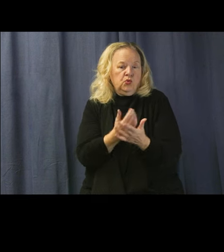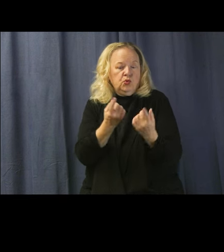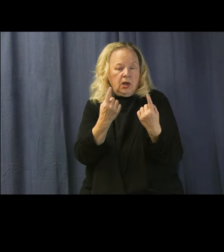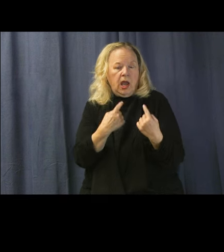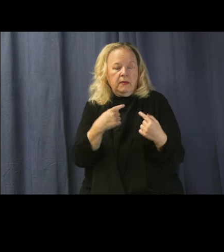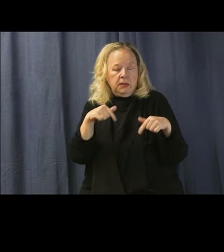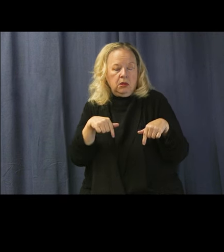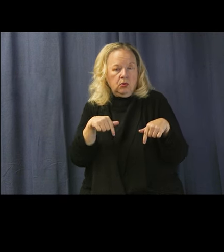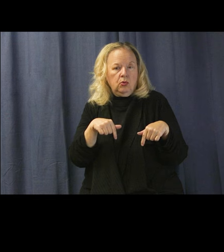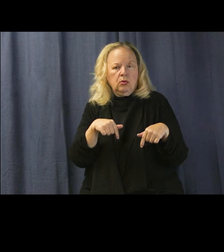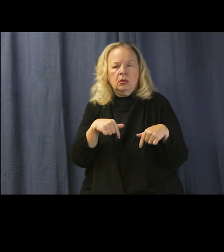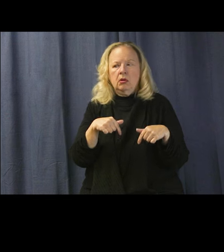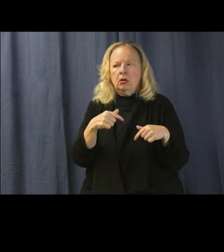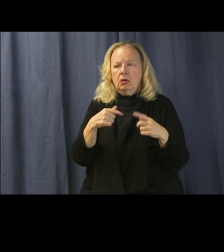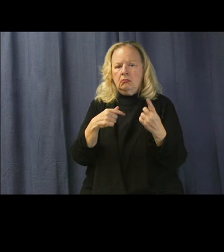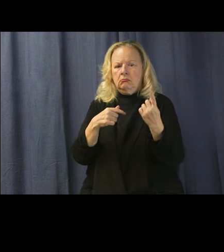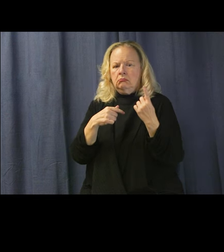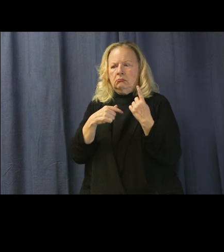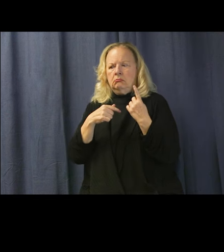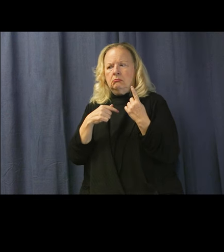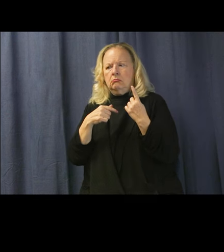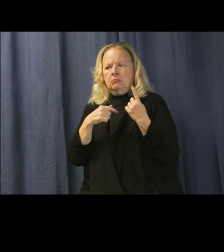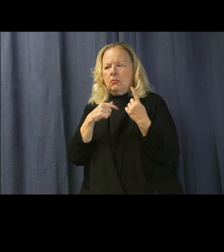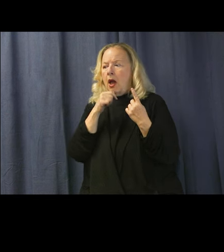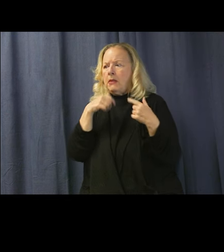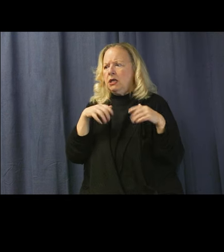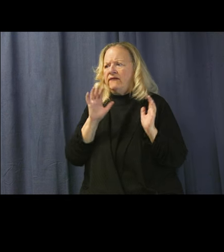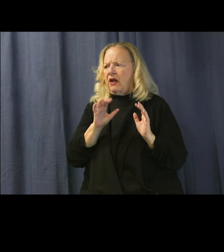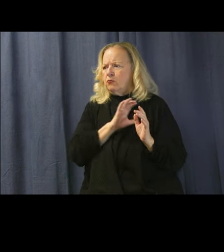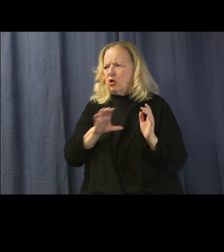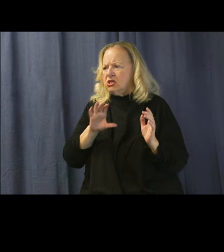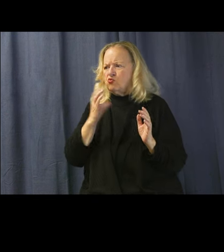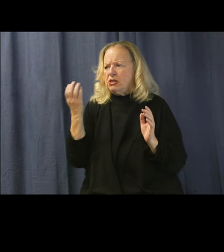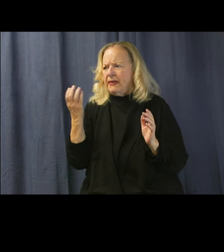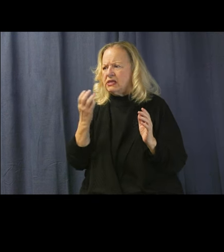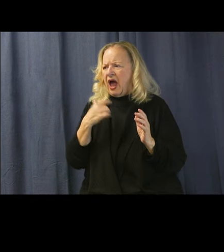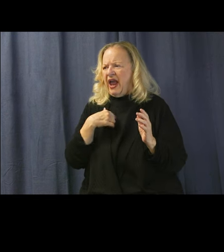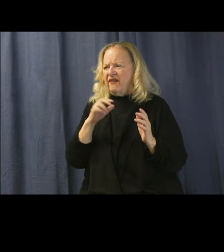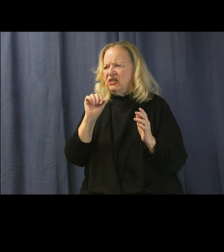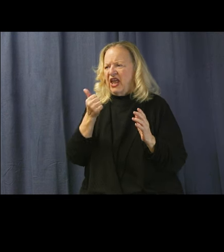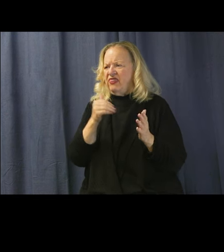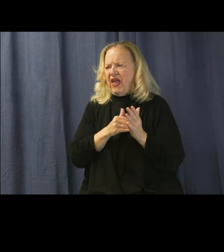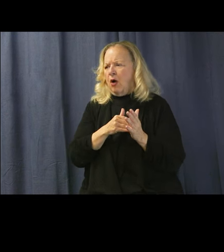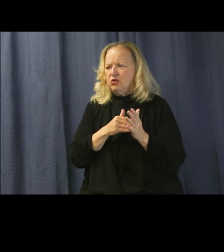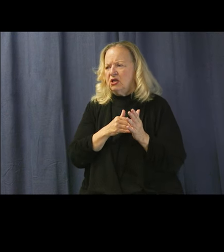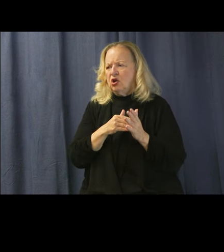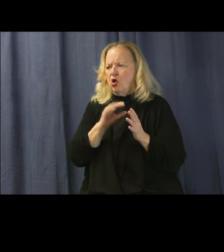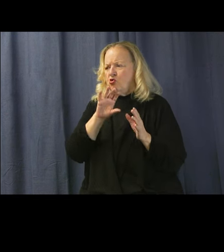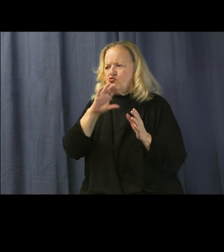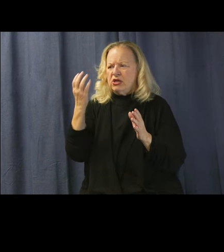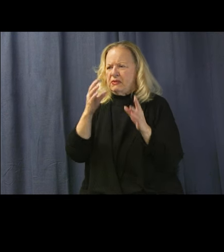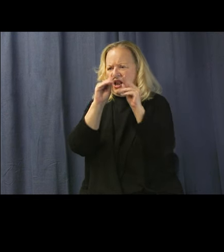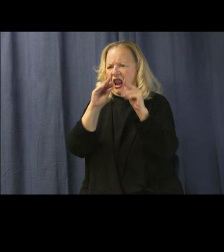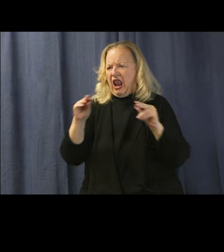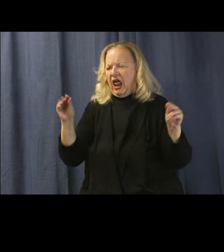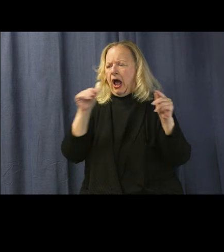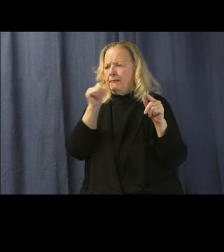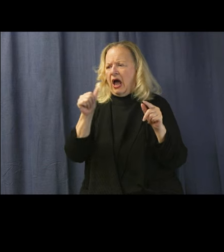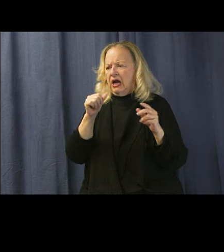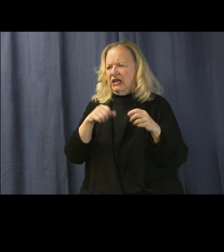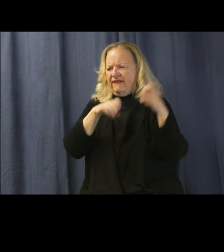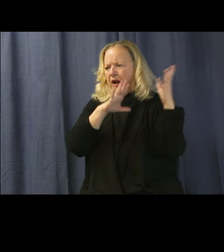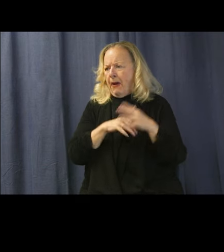this. And the first thing they said to me is, we're not giving up Christmas. I have $10,000 of Christmas ornaments, and I'm not giving them